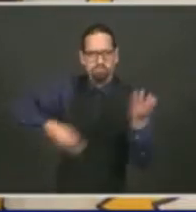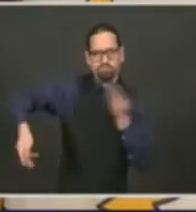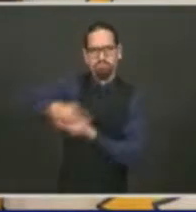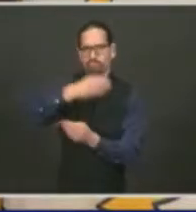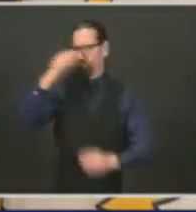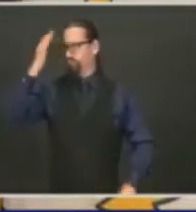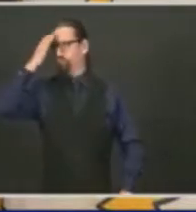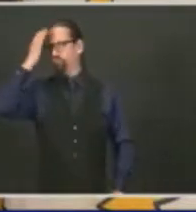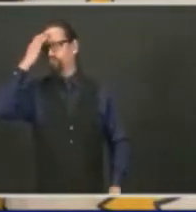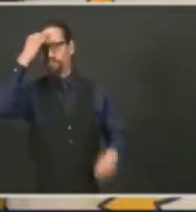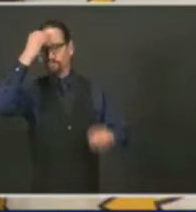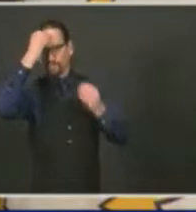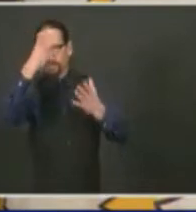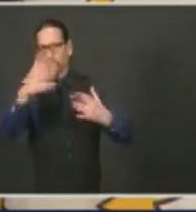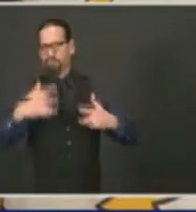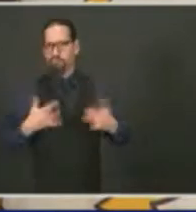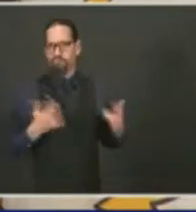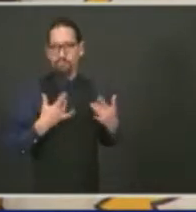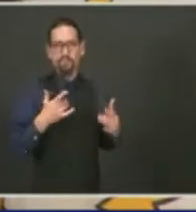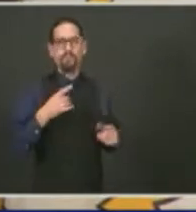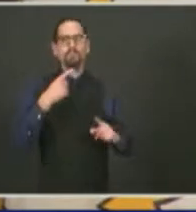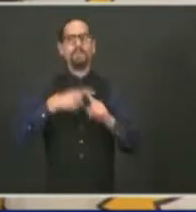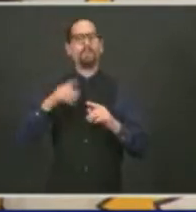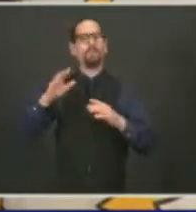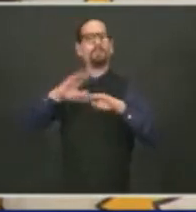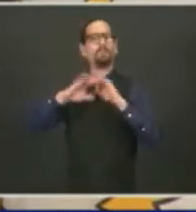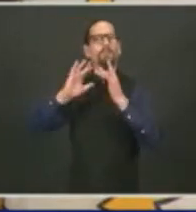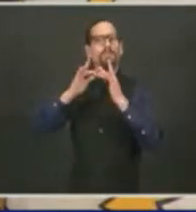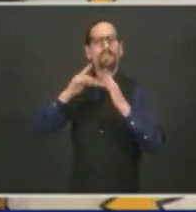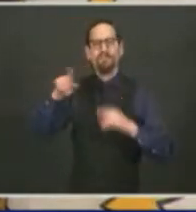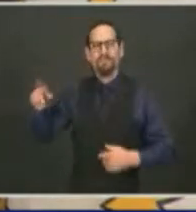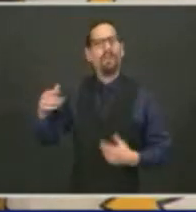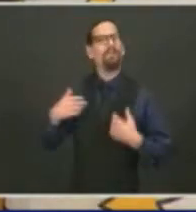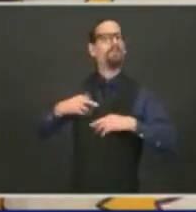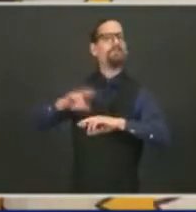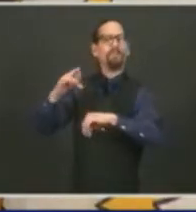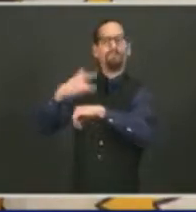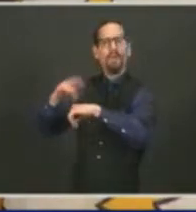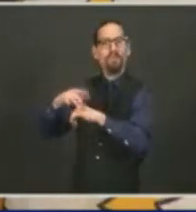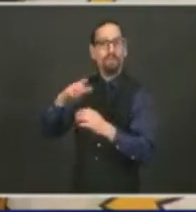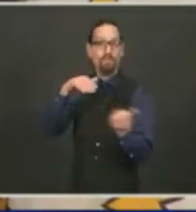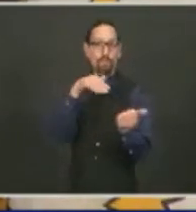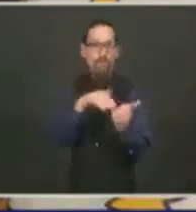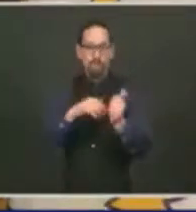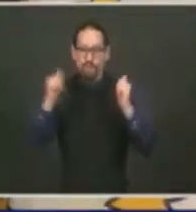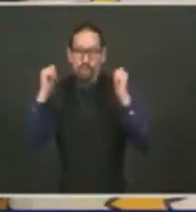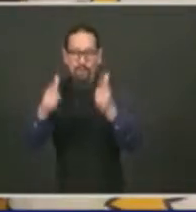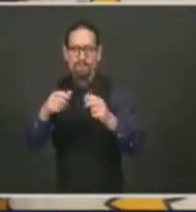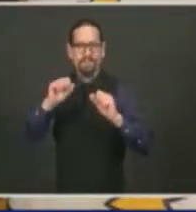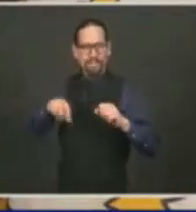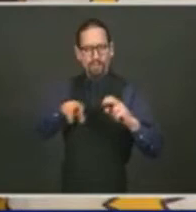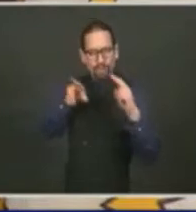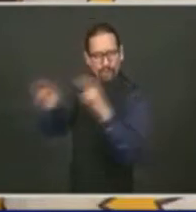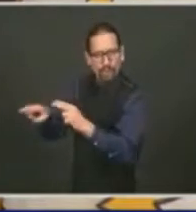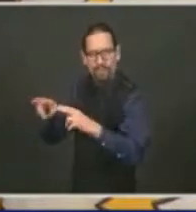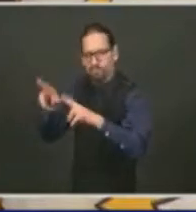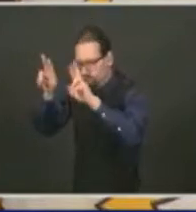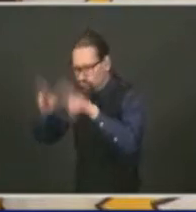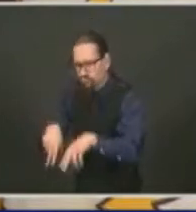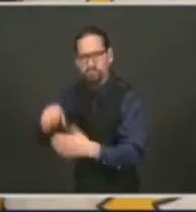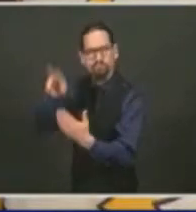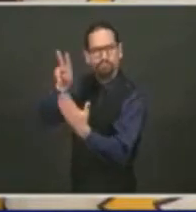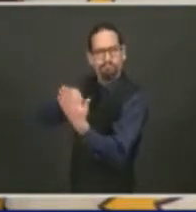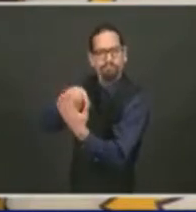doctors can easily access. They get the referral form. Your doctor can set you up for this. Now, an ID doctor at one of these sites will look at it and make